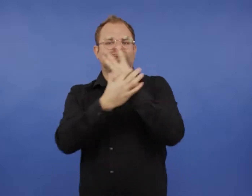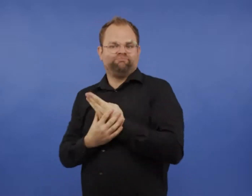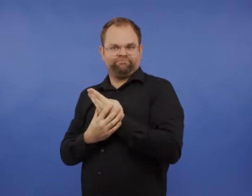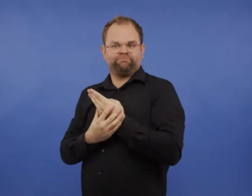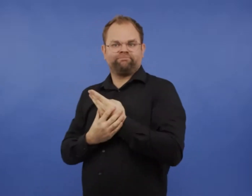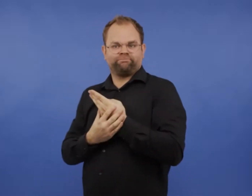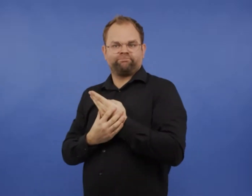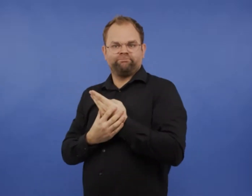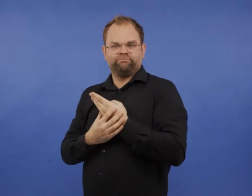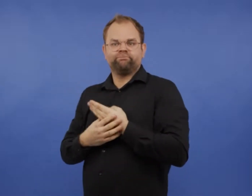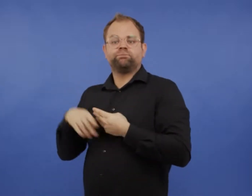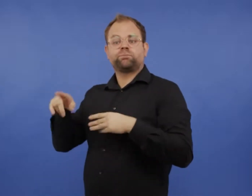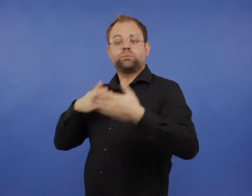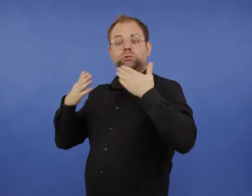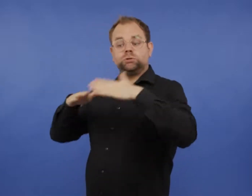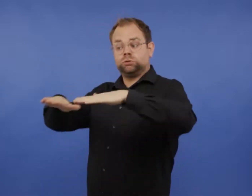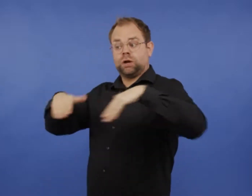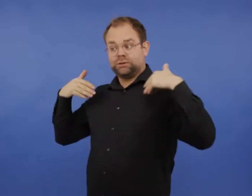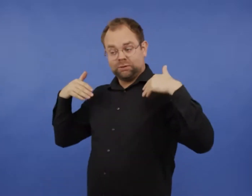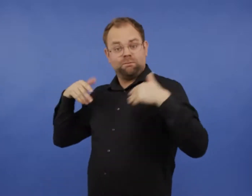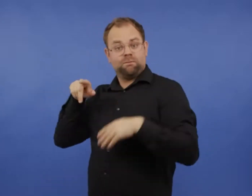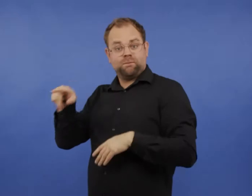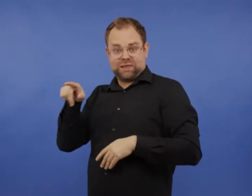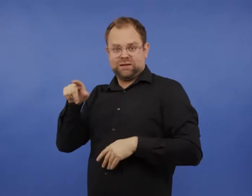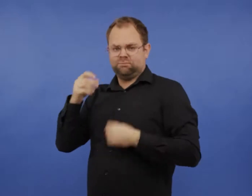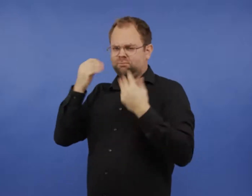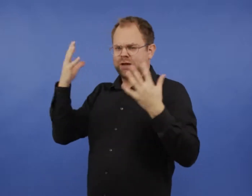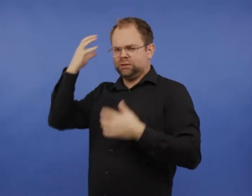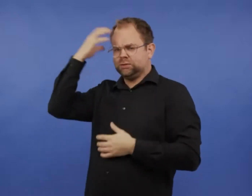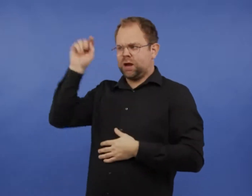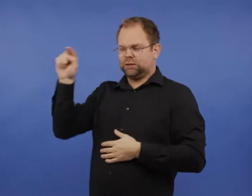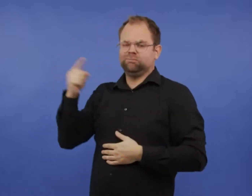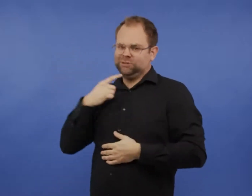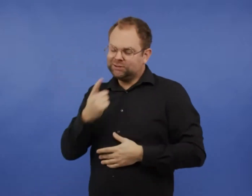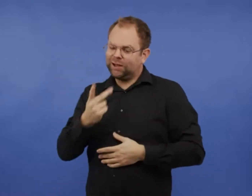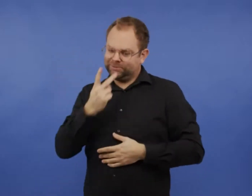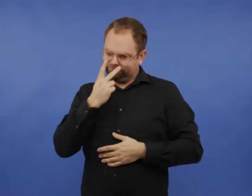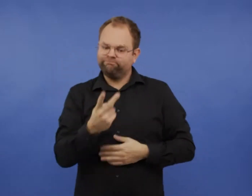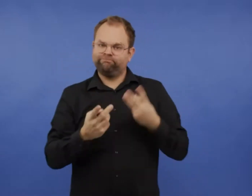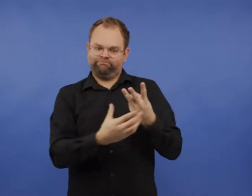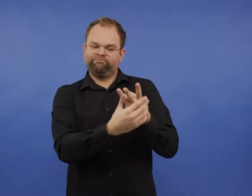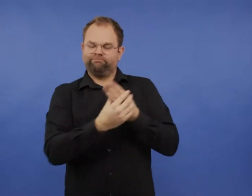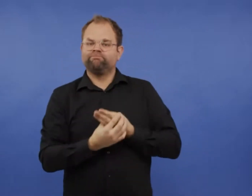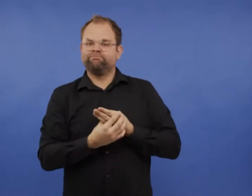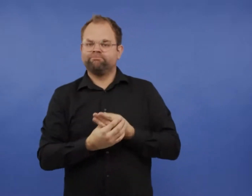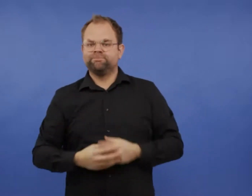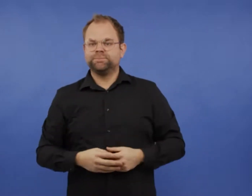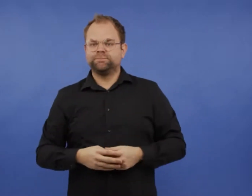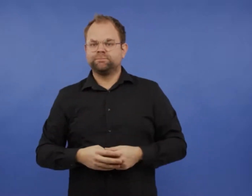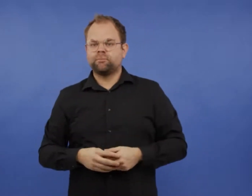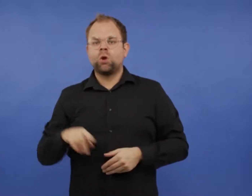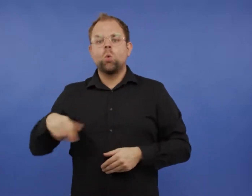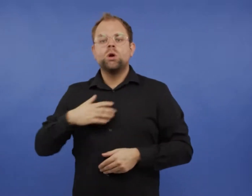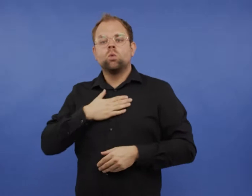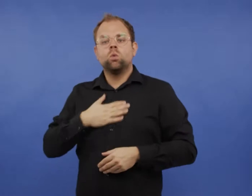on a panel divided into 3 categories. Our first speaker speaks from the ground. He is